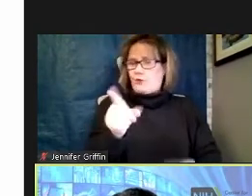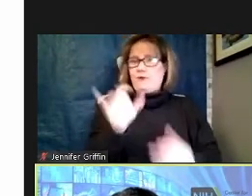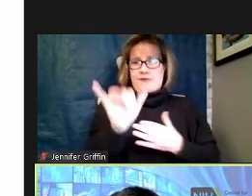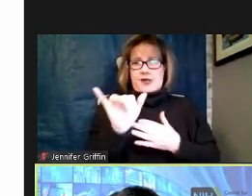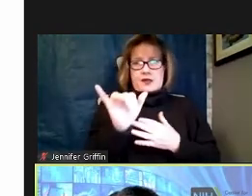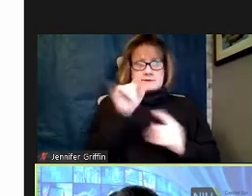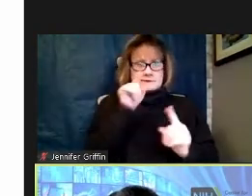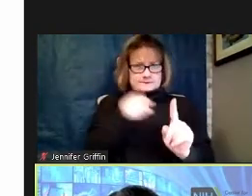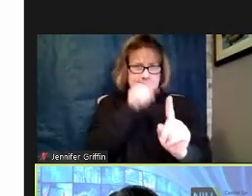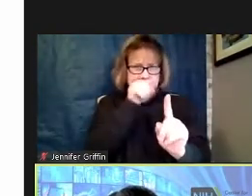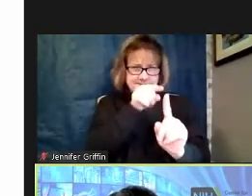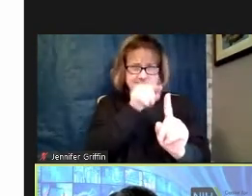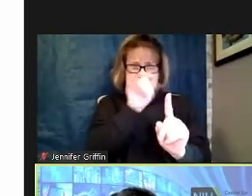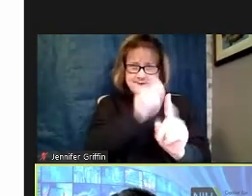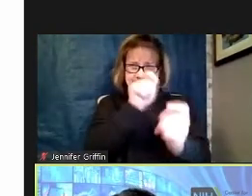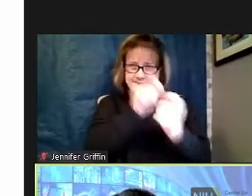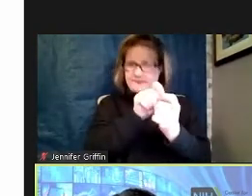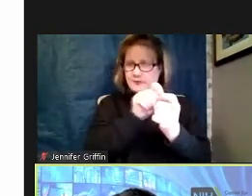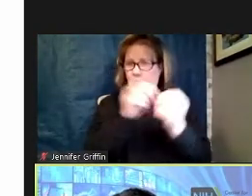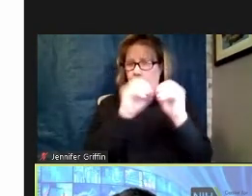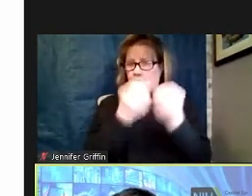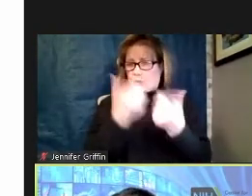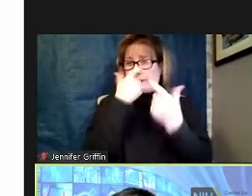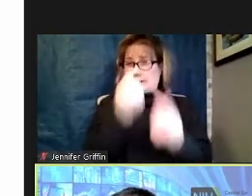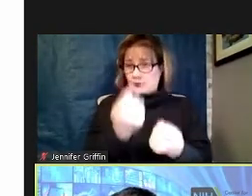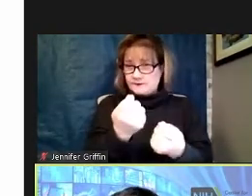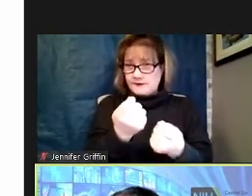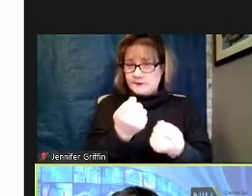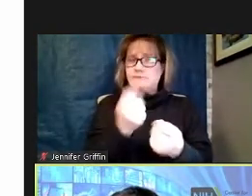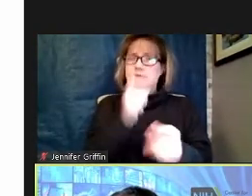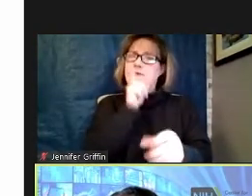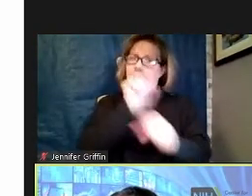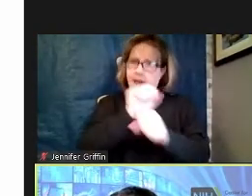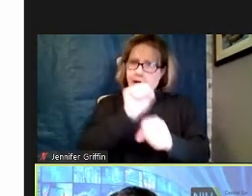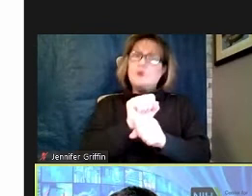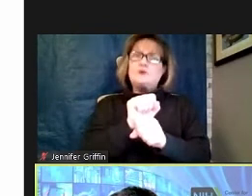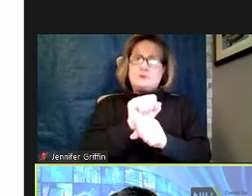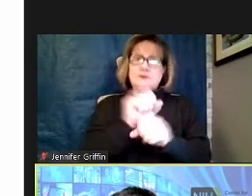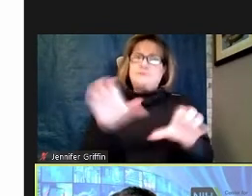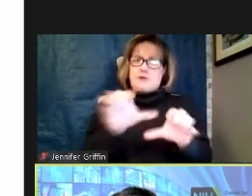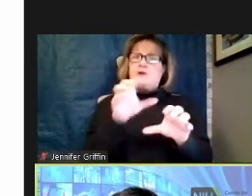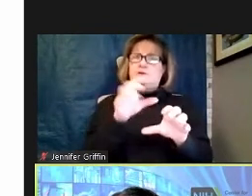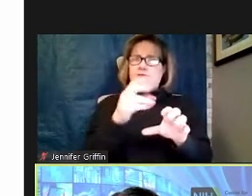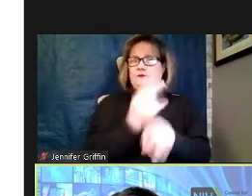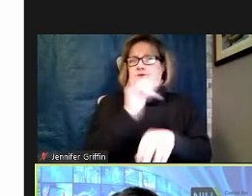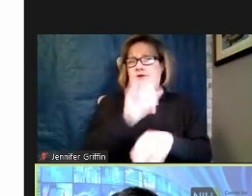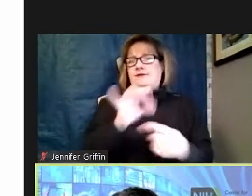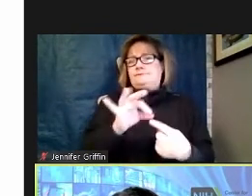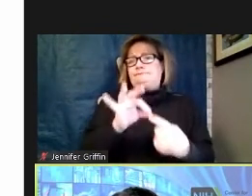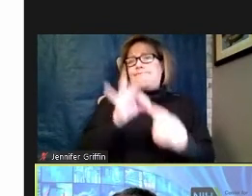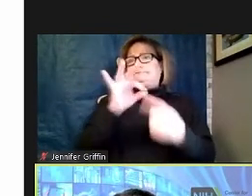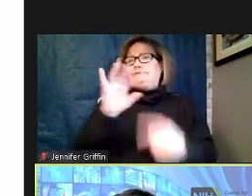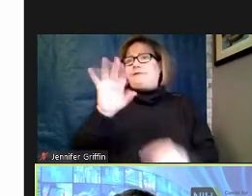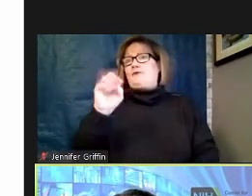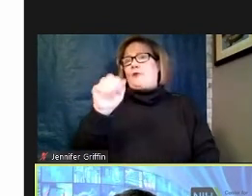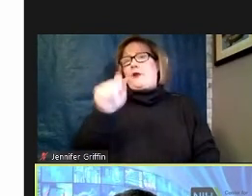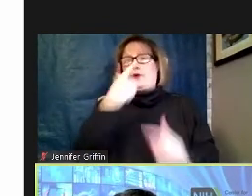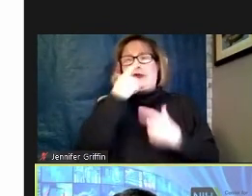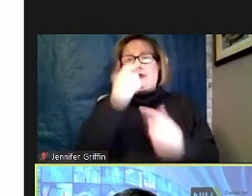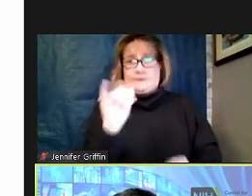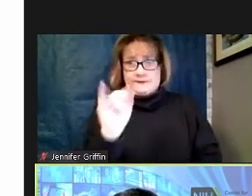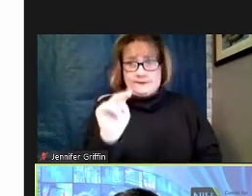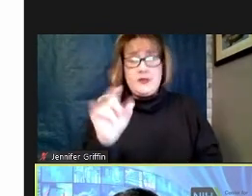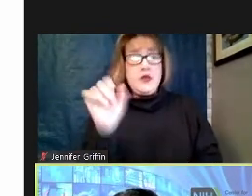particular organization that you're interested in actually subscribes to the particular FOA that you're interested in.